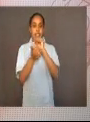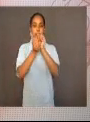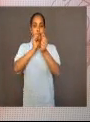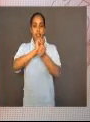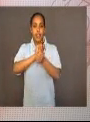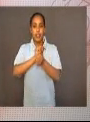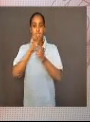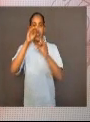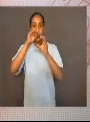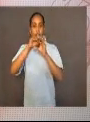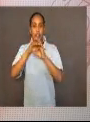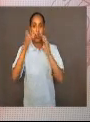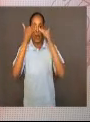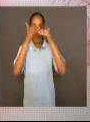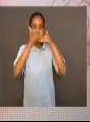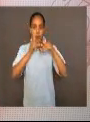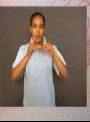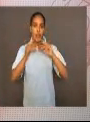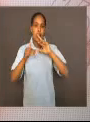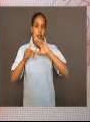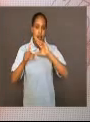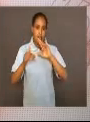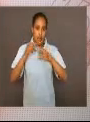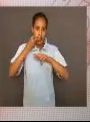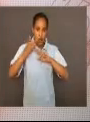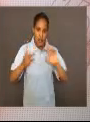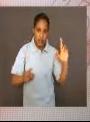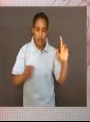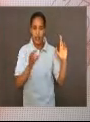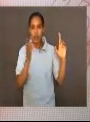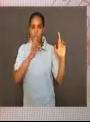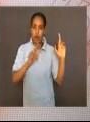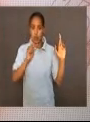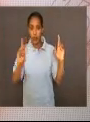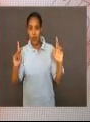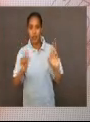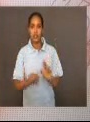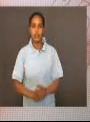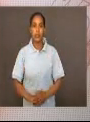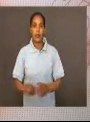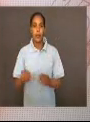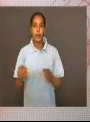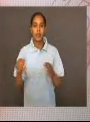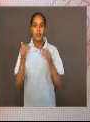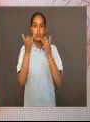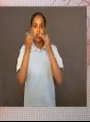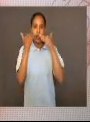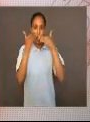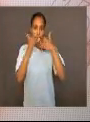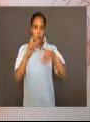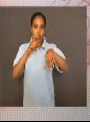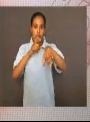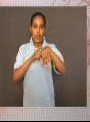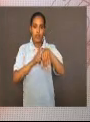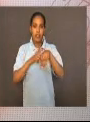change in the amount of reactants or products by the amount of